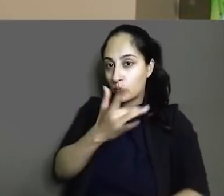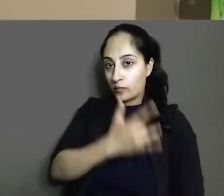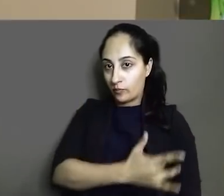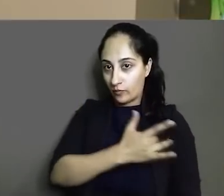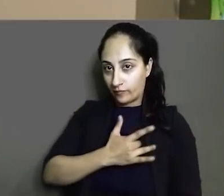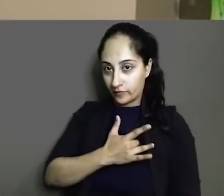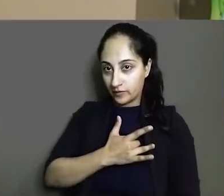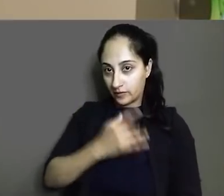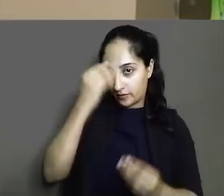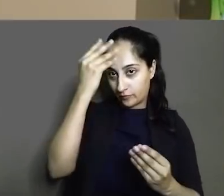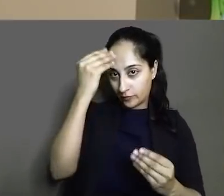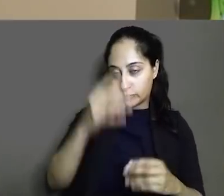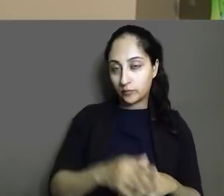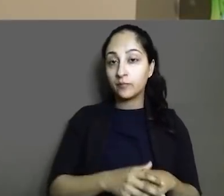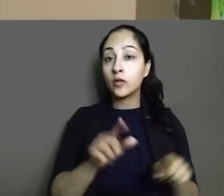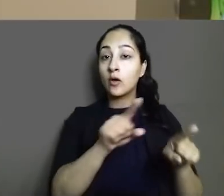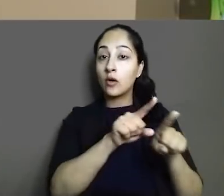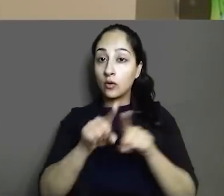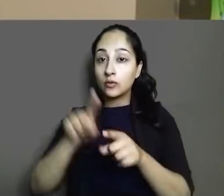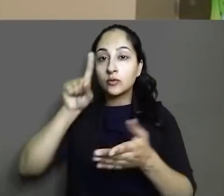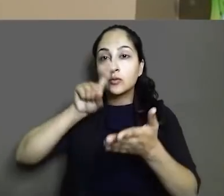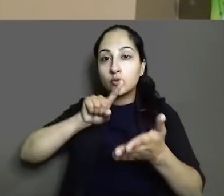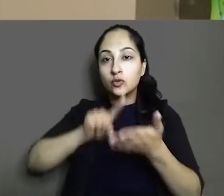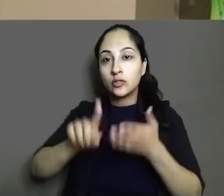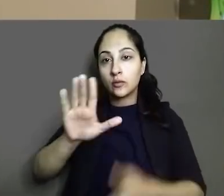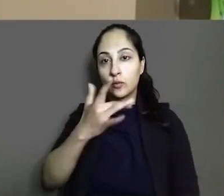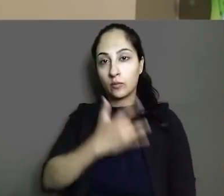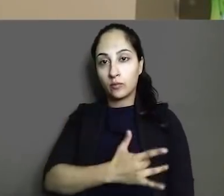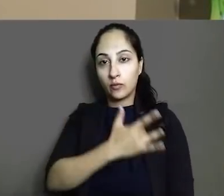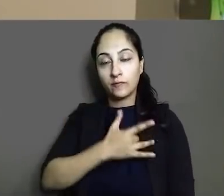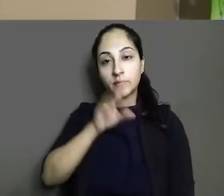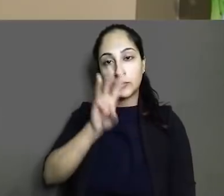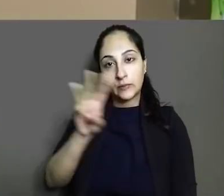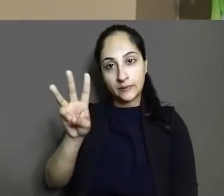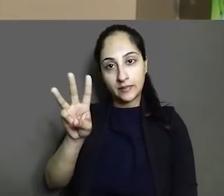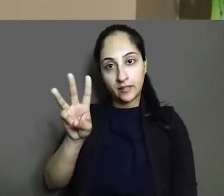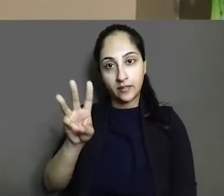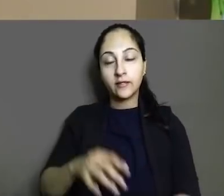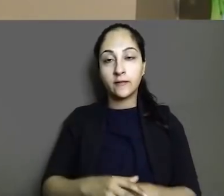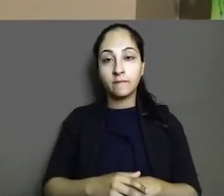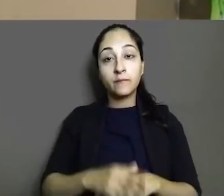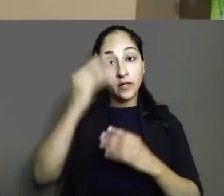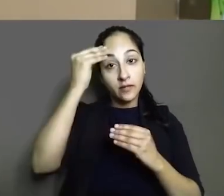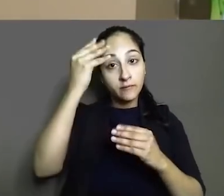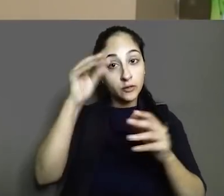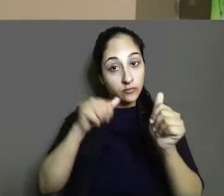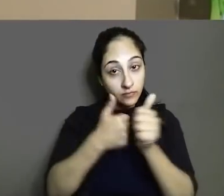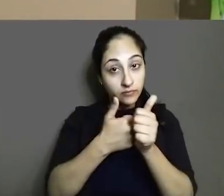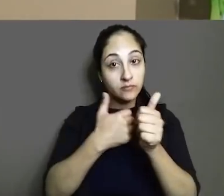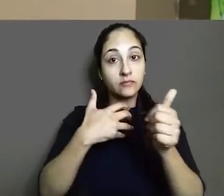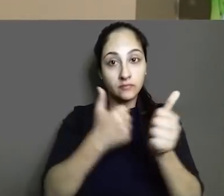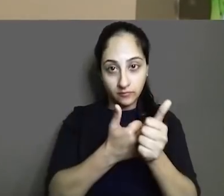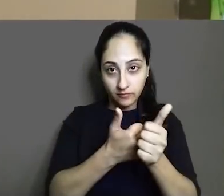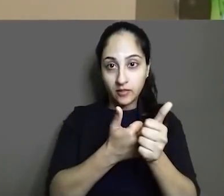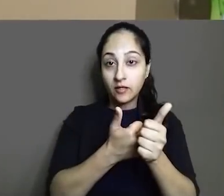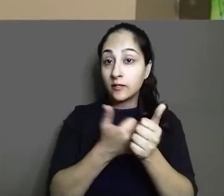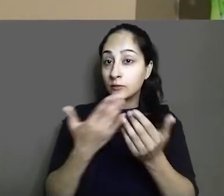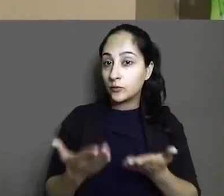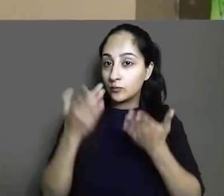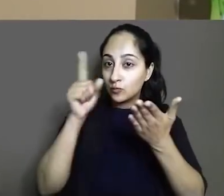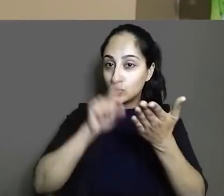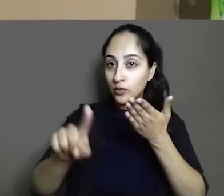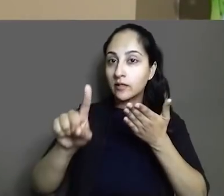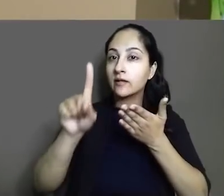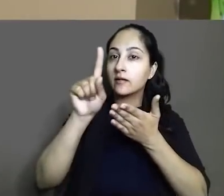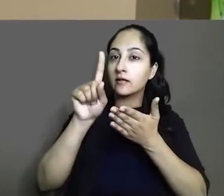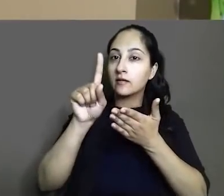and it will inform you as to when you might expect to get the vaccine. And also it will give you information on how to register for the